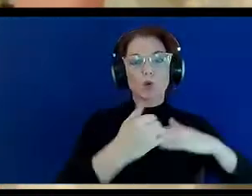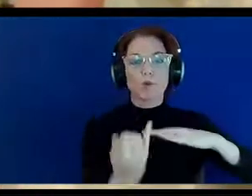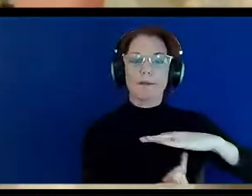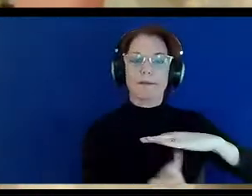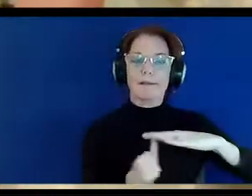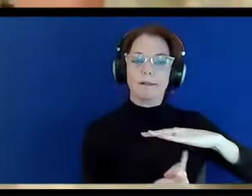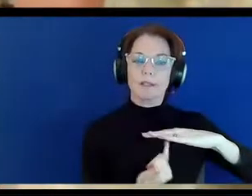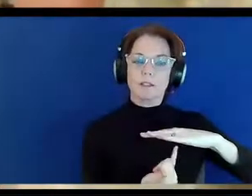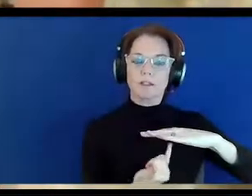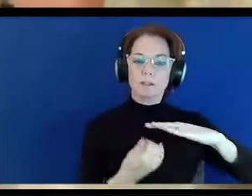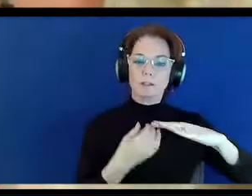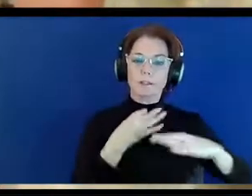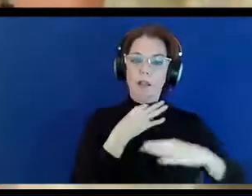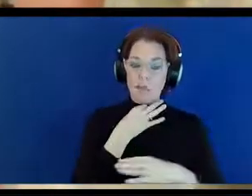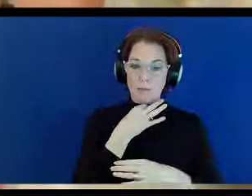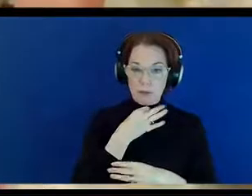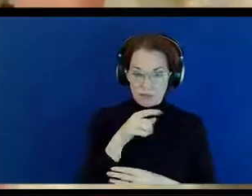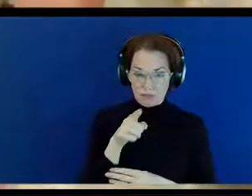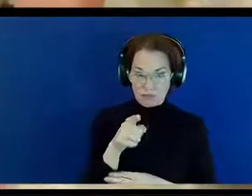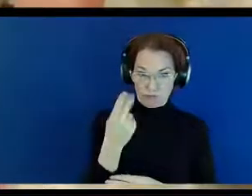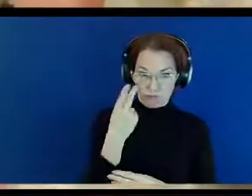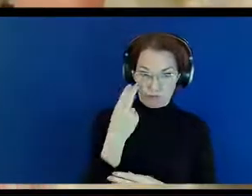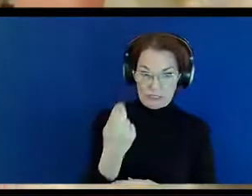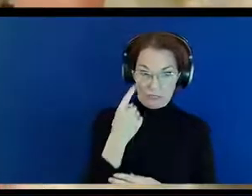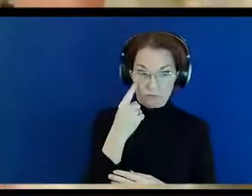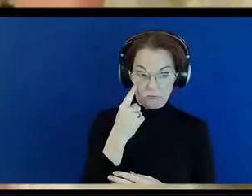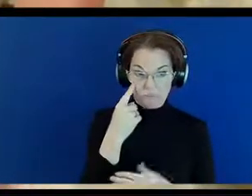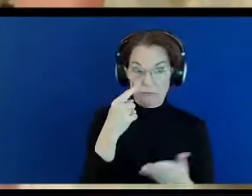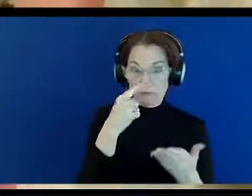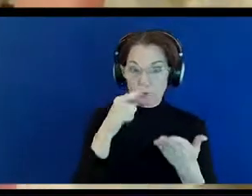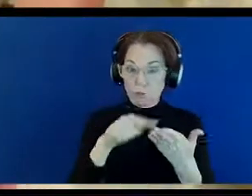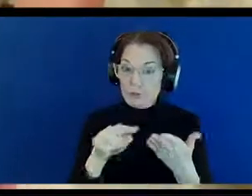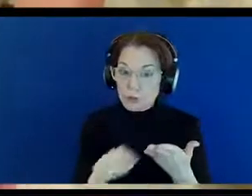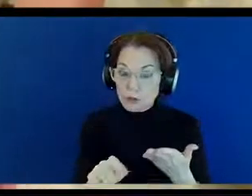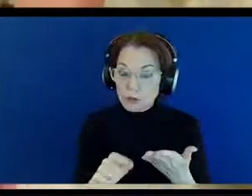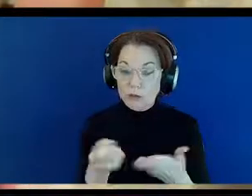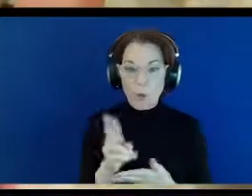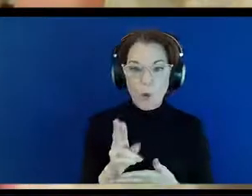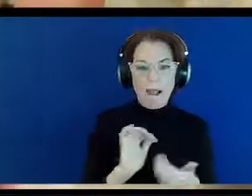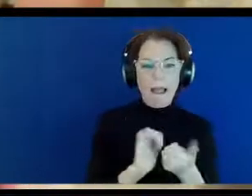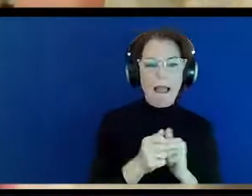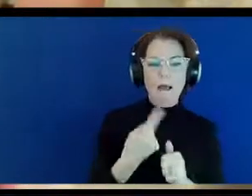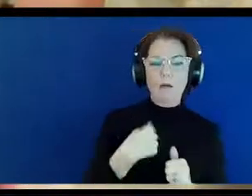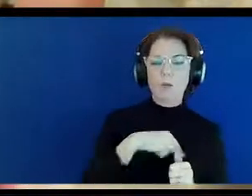you seen some research or what can we do to be sure that we